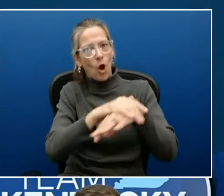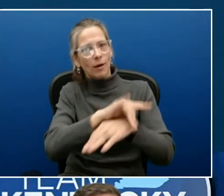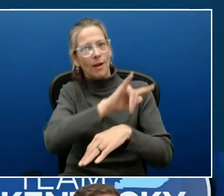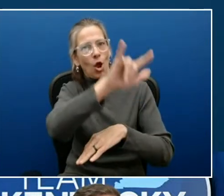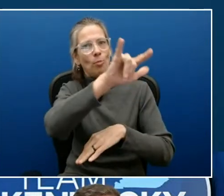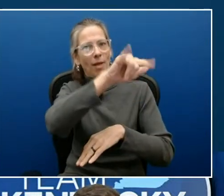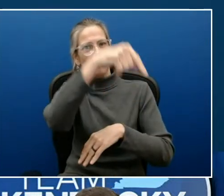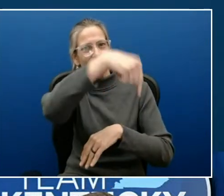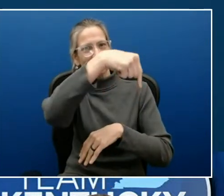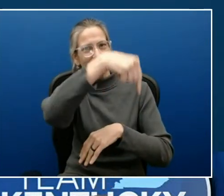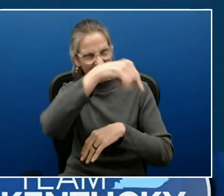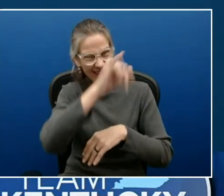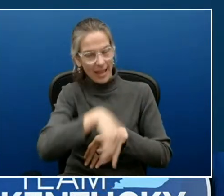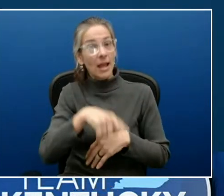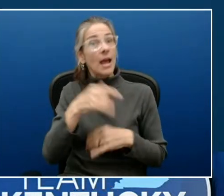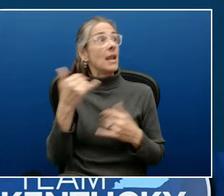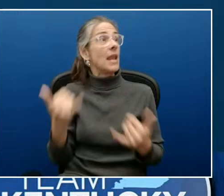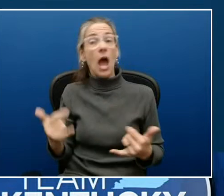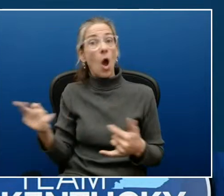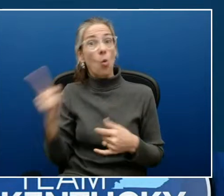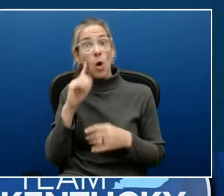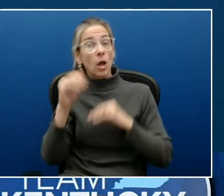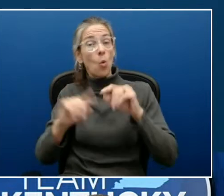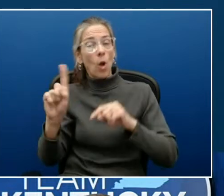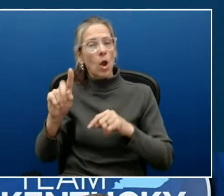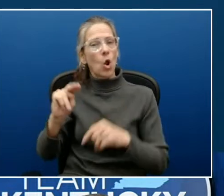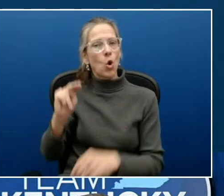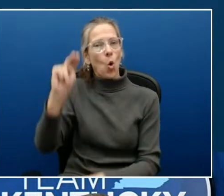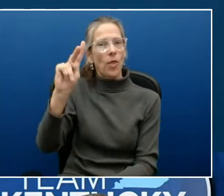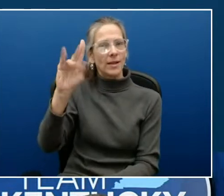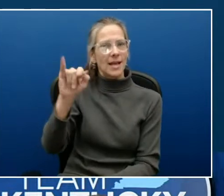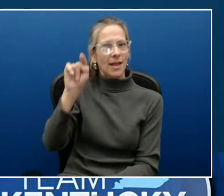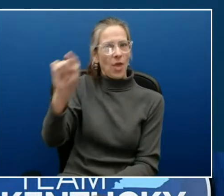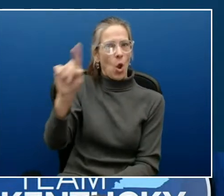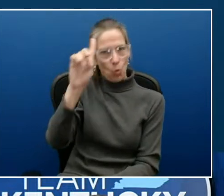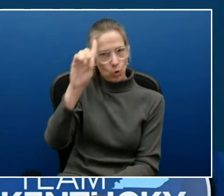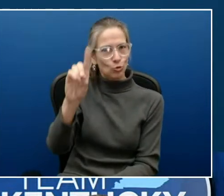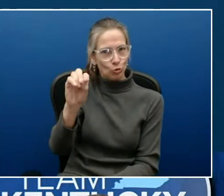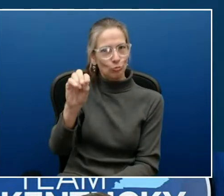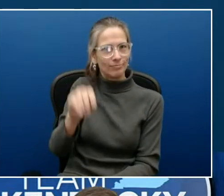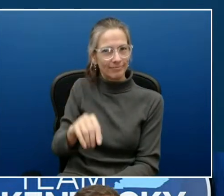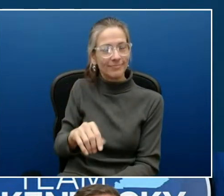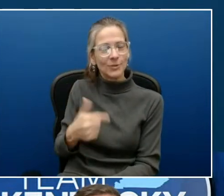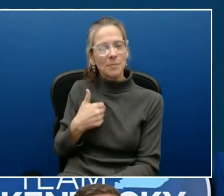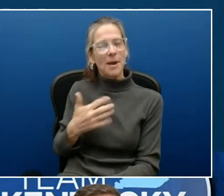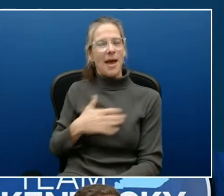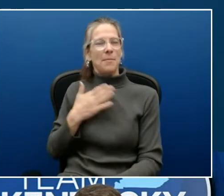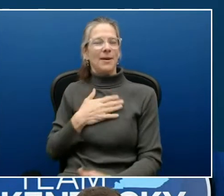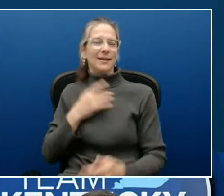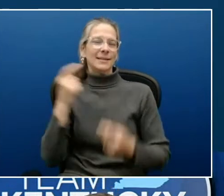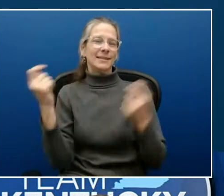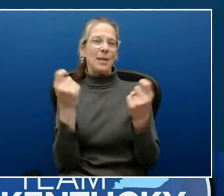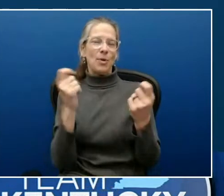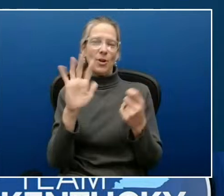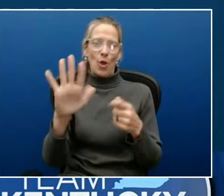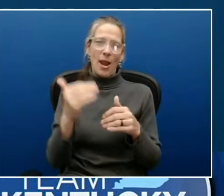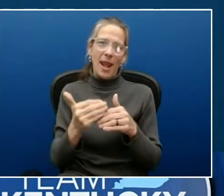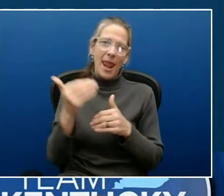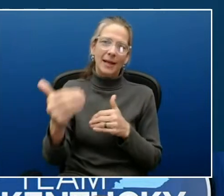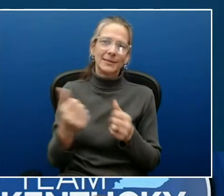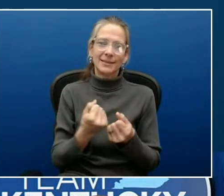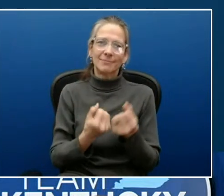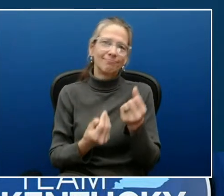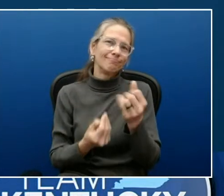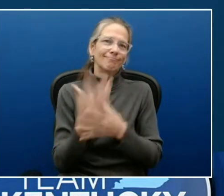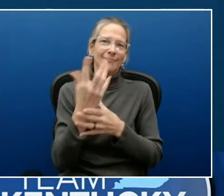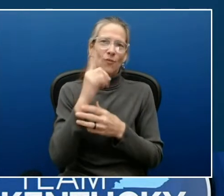is going to be done out of northern Kentucky. I'm happy to have gotten to celebrate this exciting next step for the company and the northern Kentucky